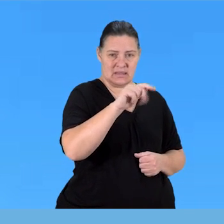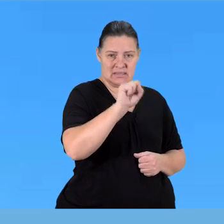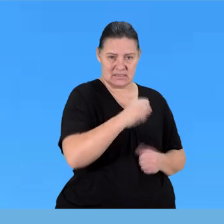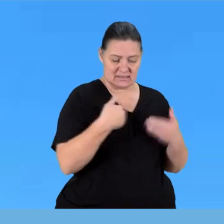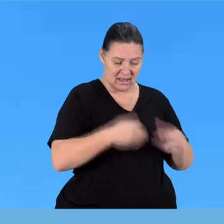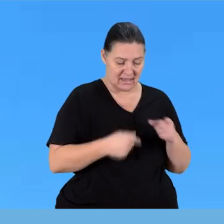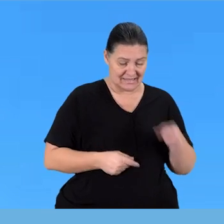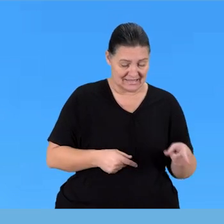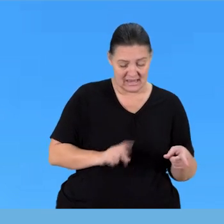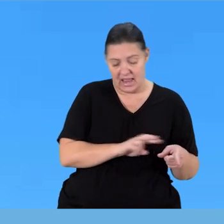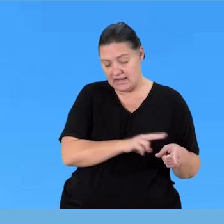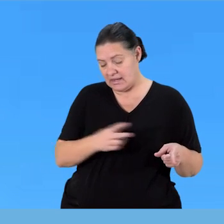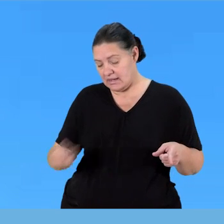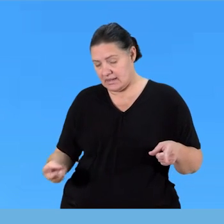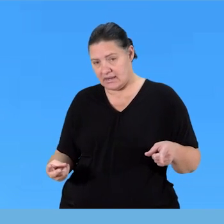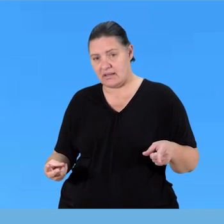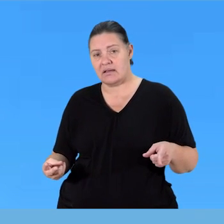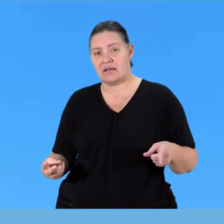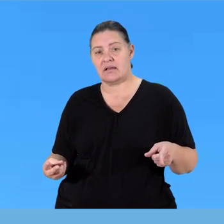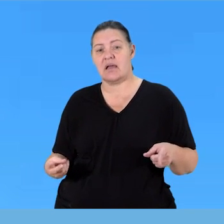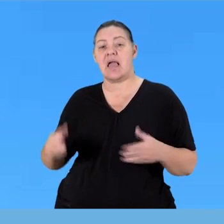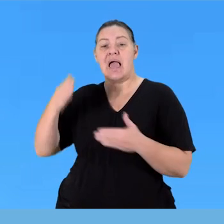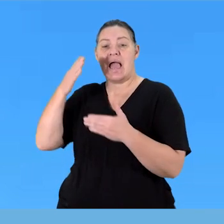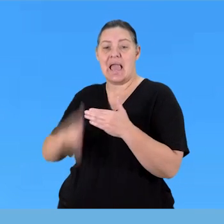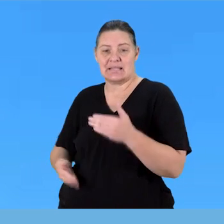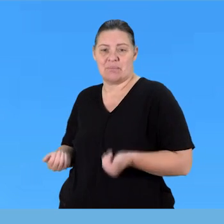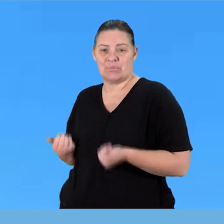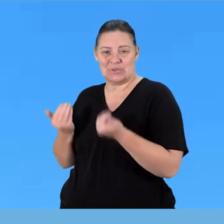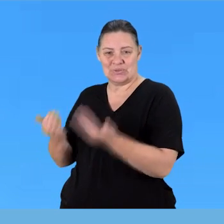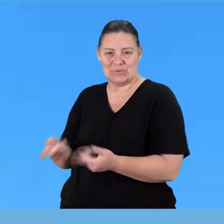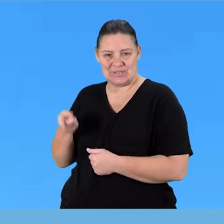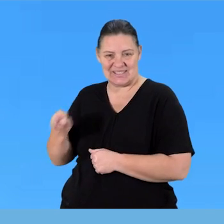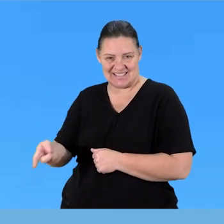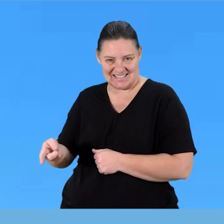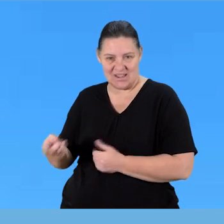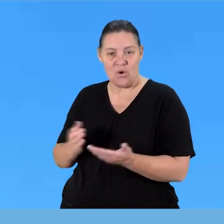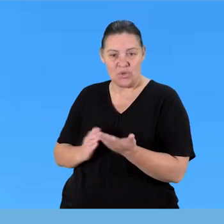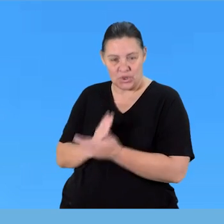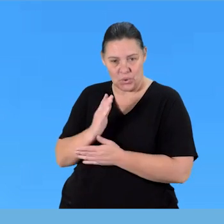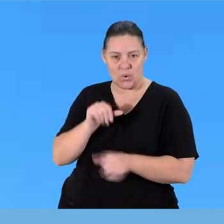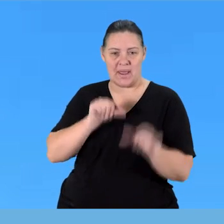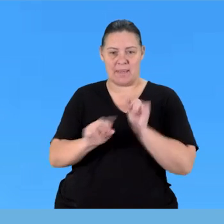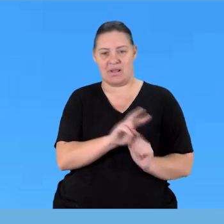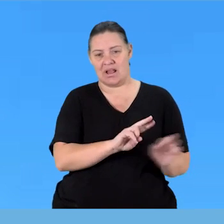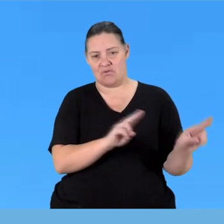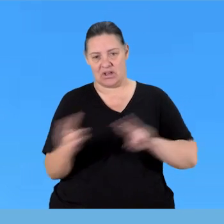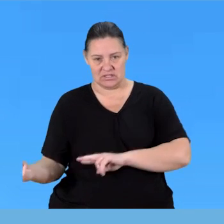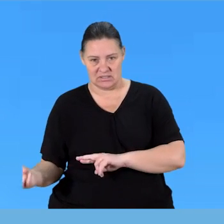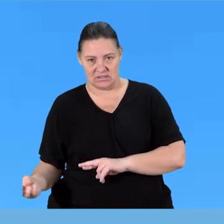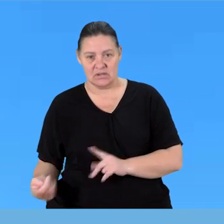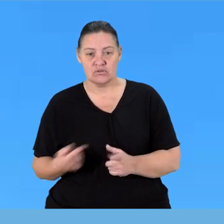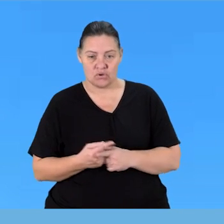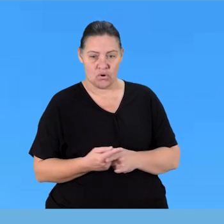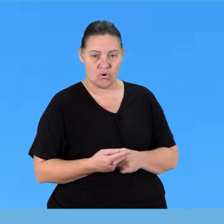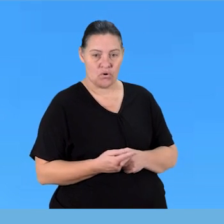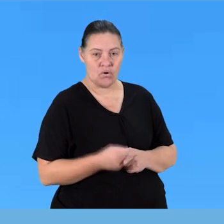the relationship between the starting substances and the substances that are produced by a chemical reaction. So the